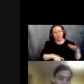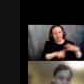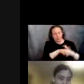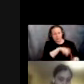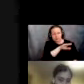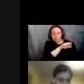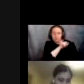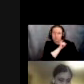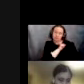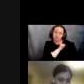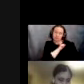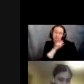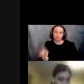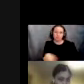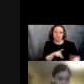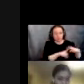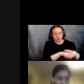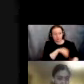And